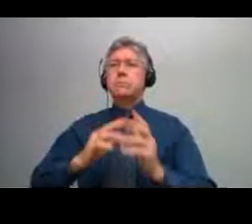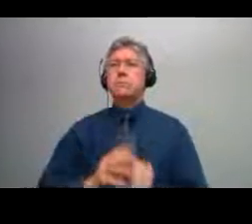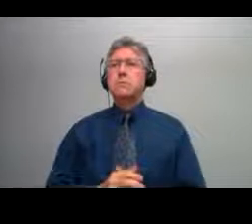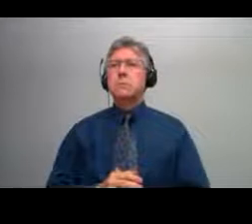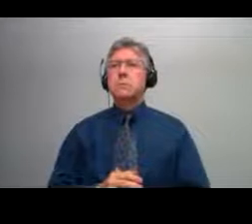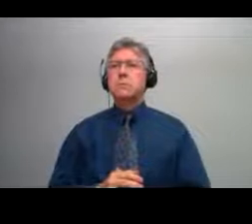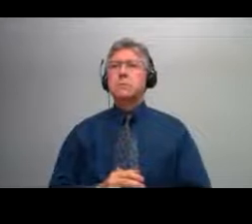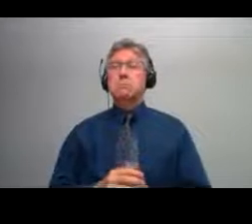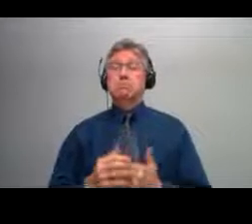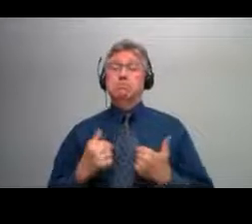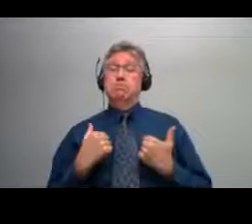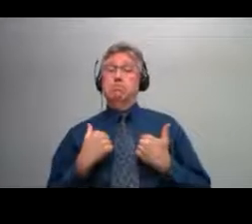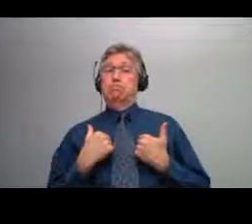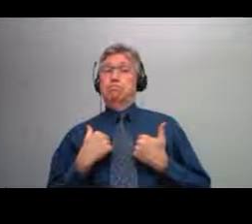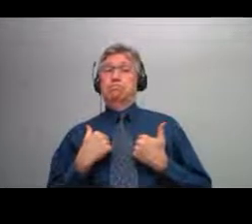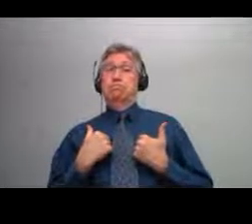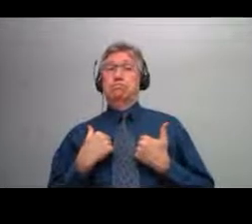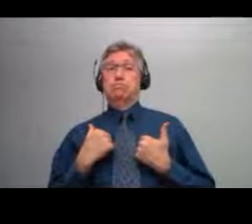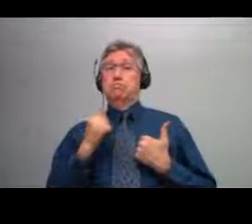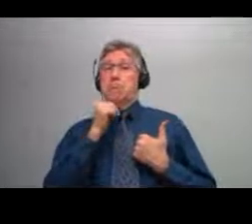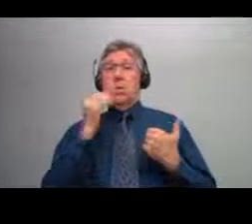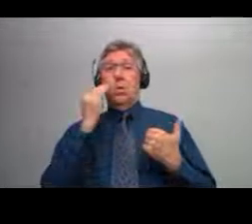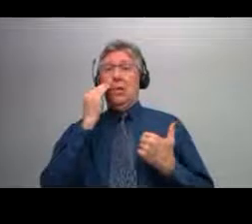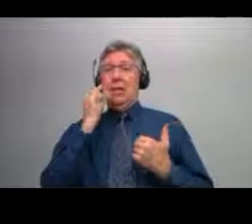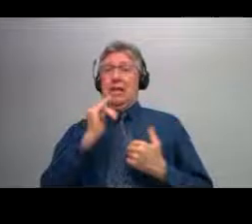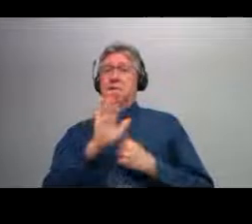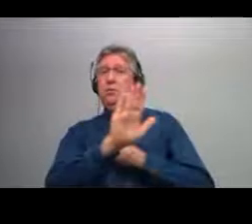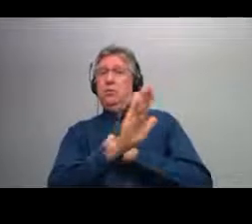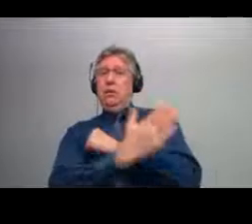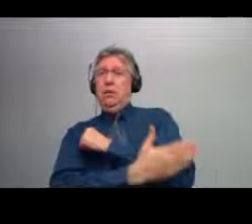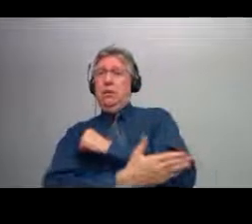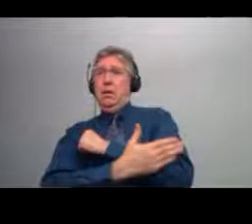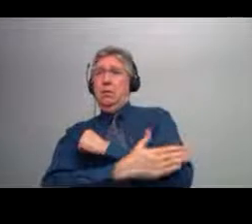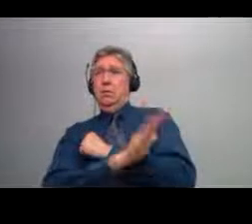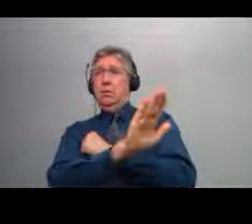Yeah, I'm not aware of it. That would be a county decision.